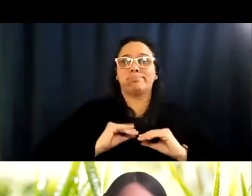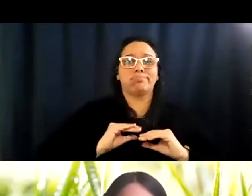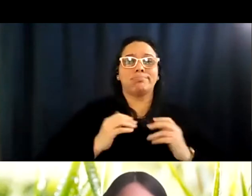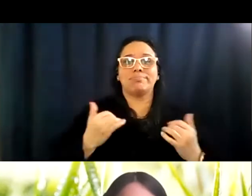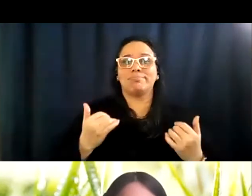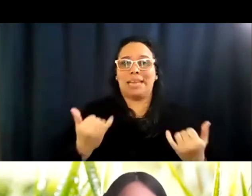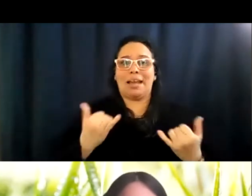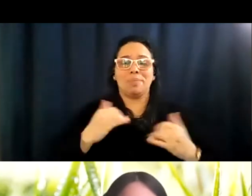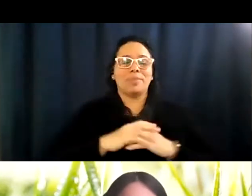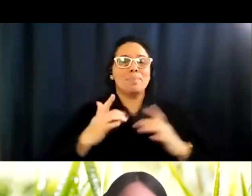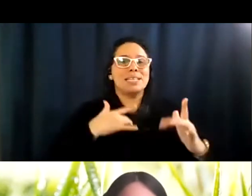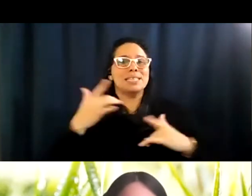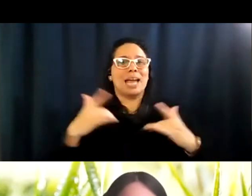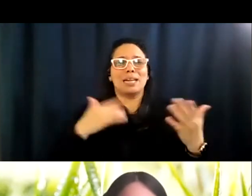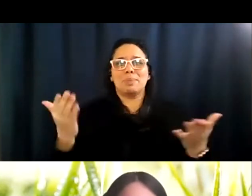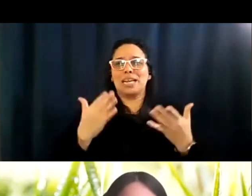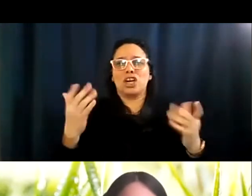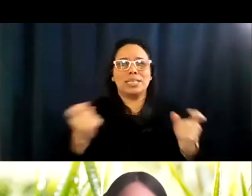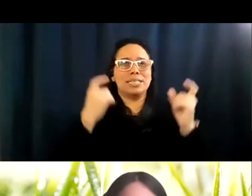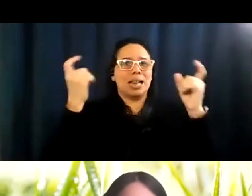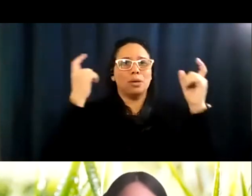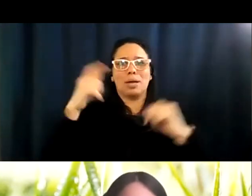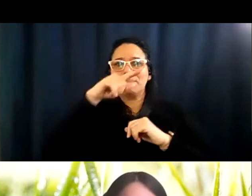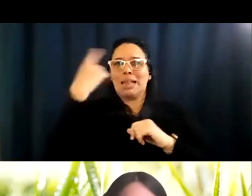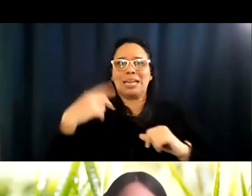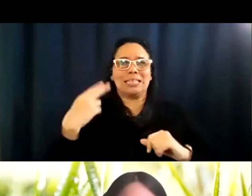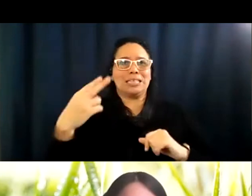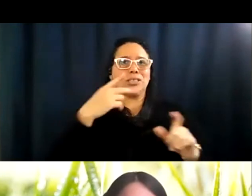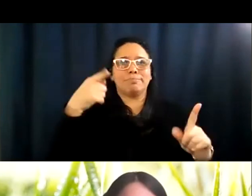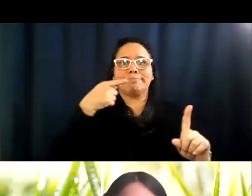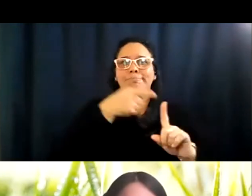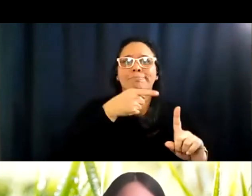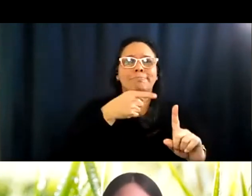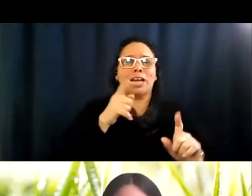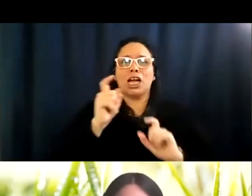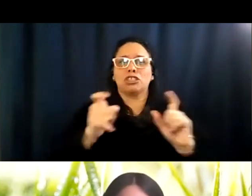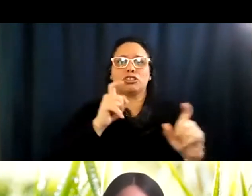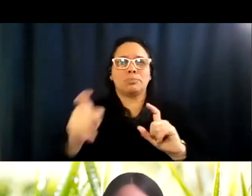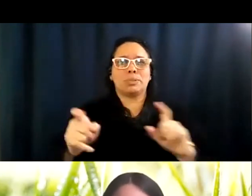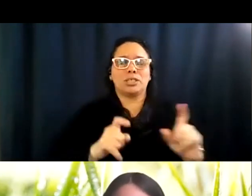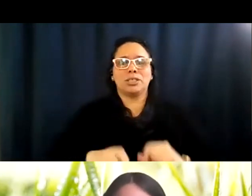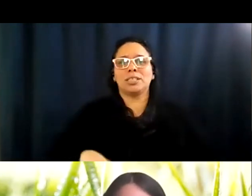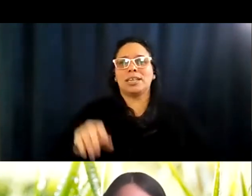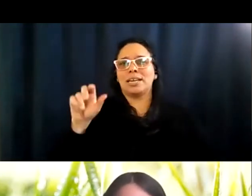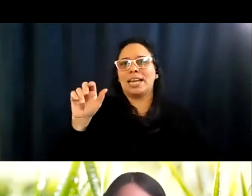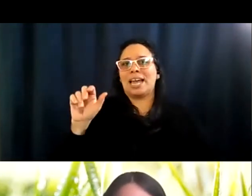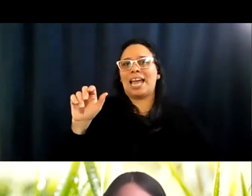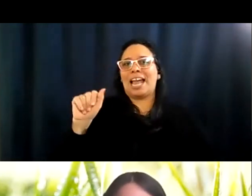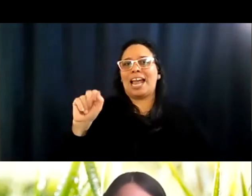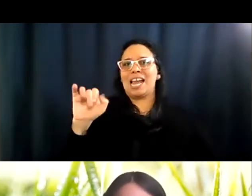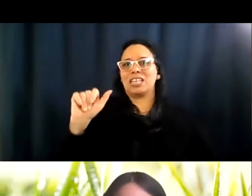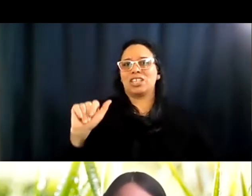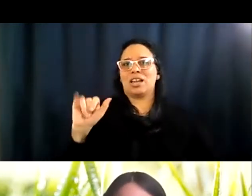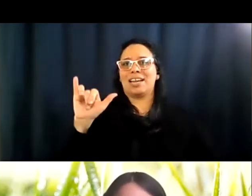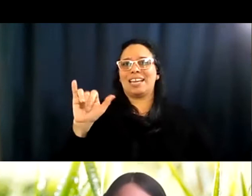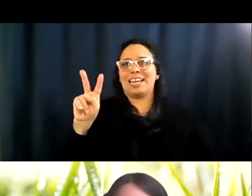to be here today to celebrate Black history and specifically the contributions of one Miss Angela Yvonne Davis. to the